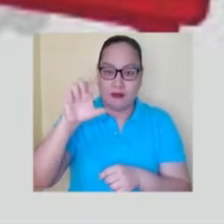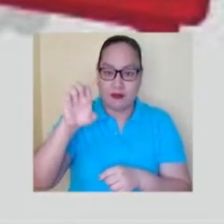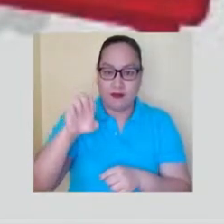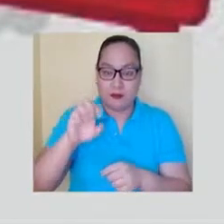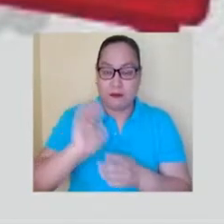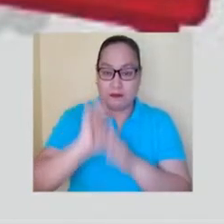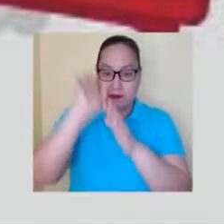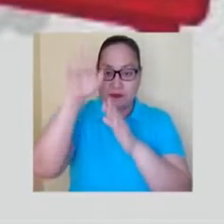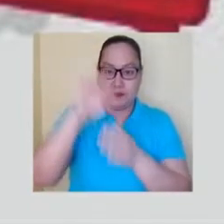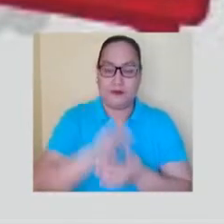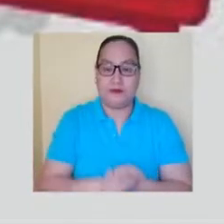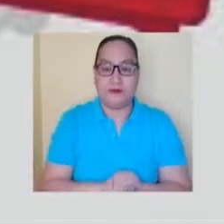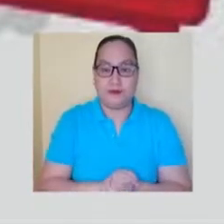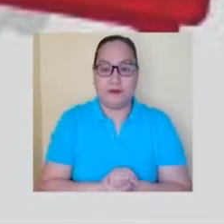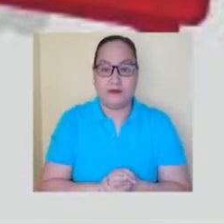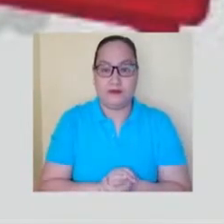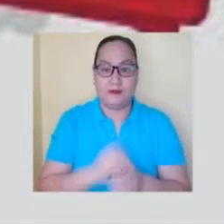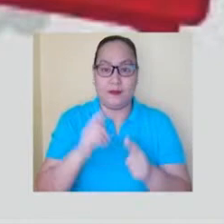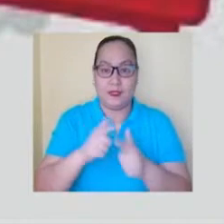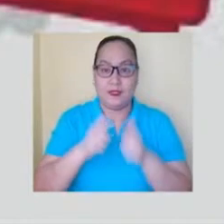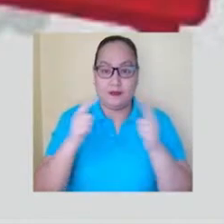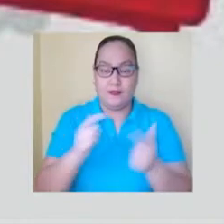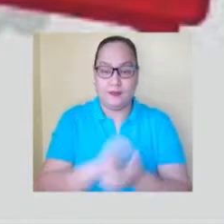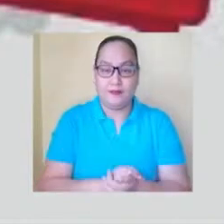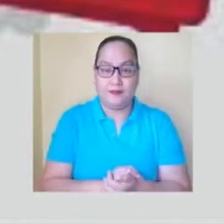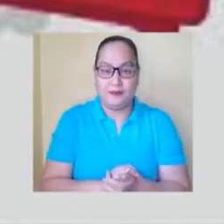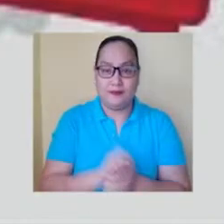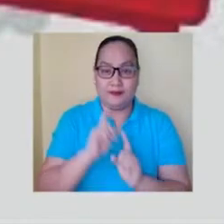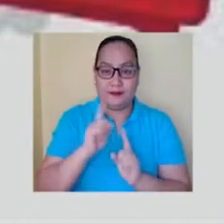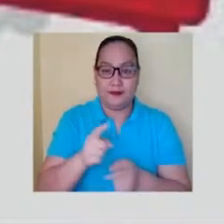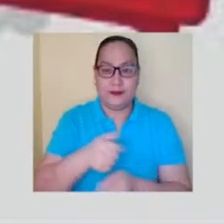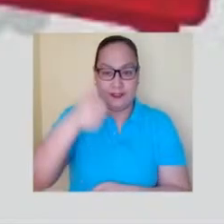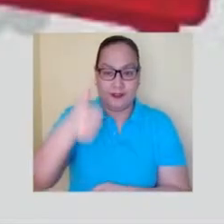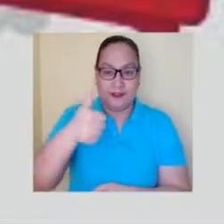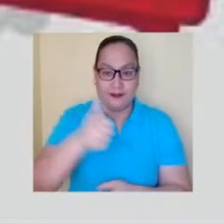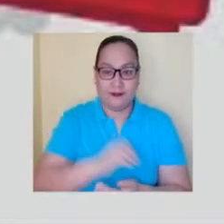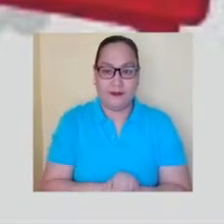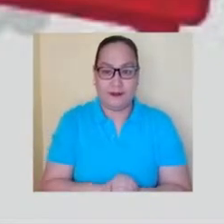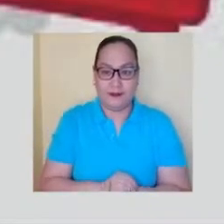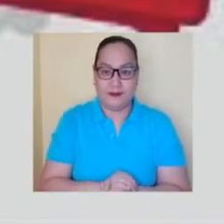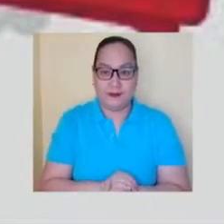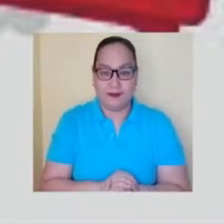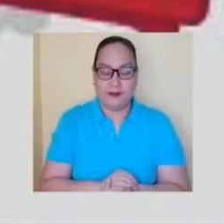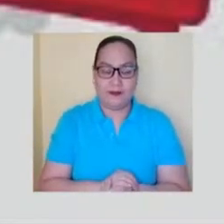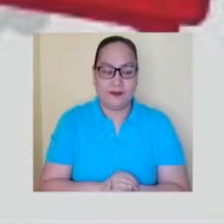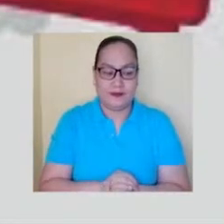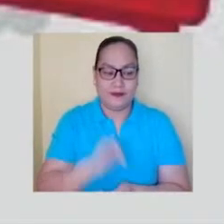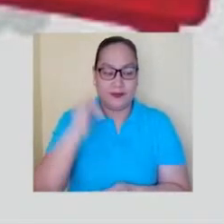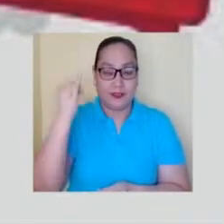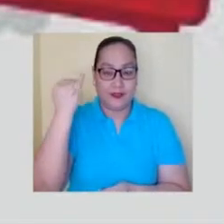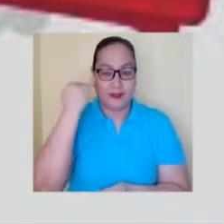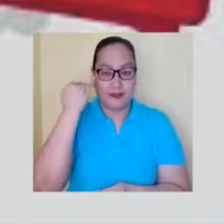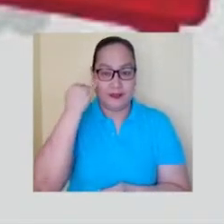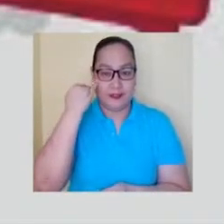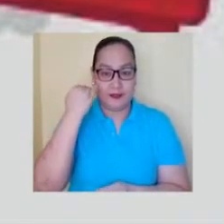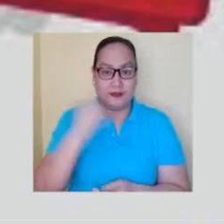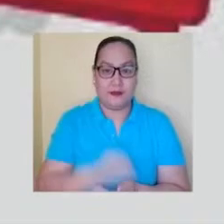Great! The correct response is a thumbs up. James is a sympathetic first